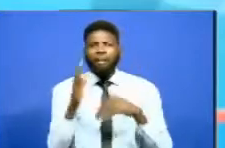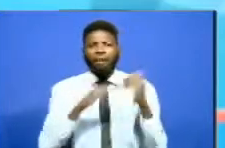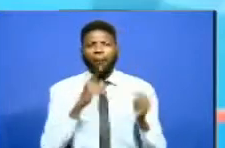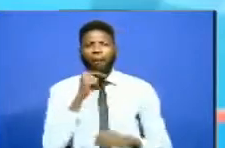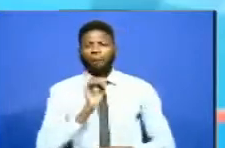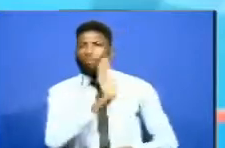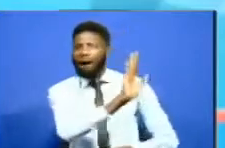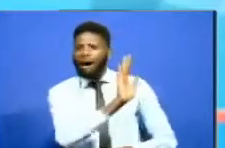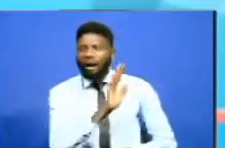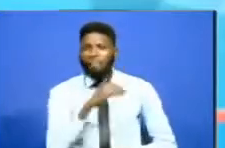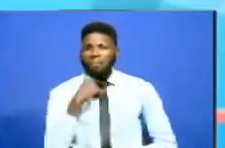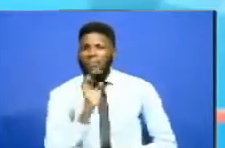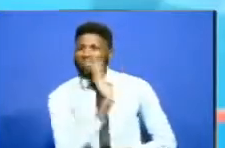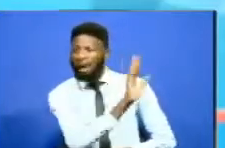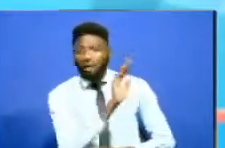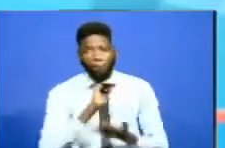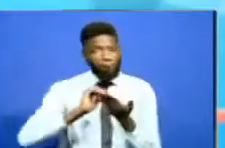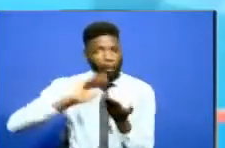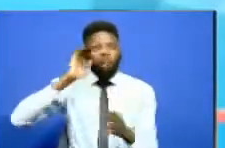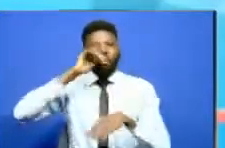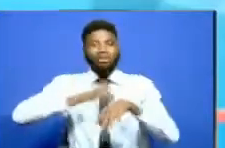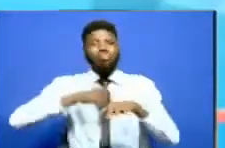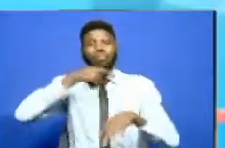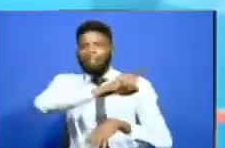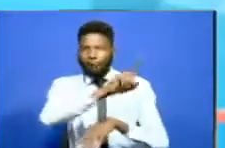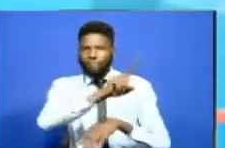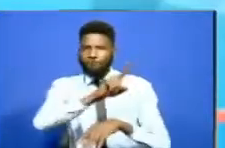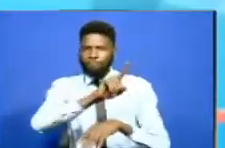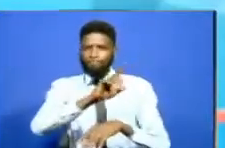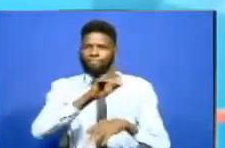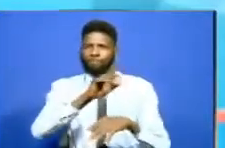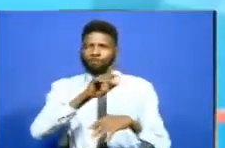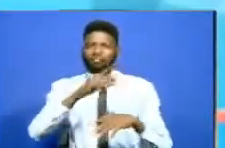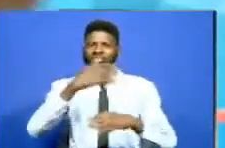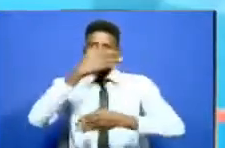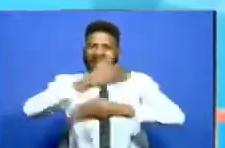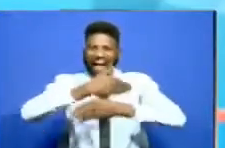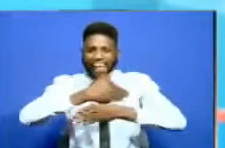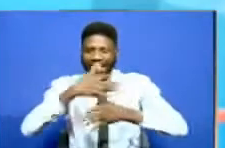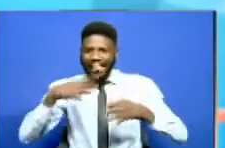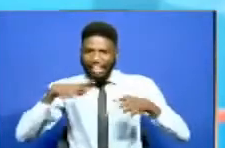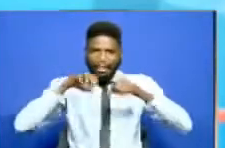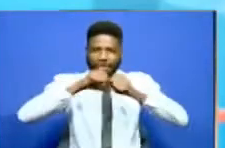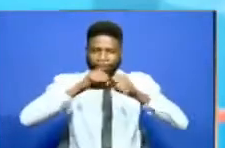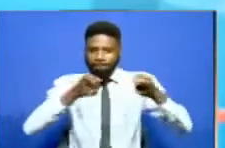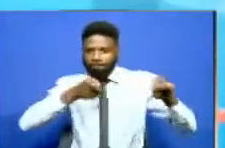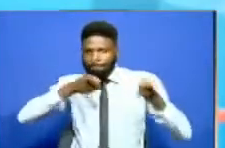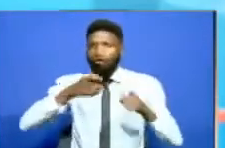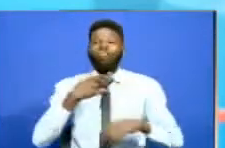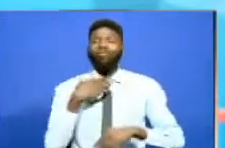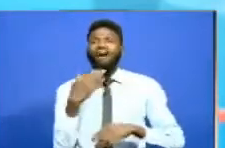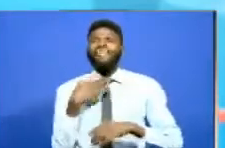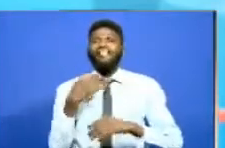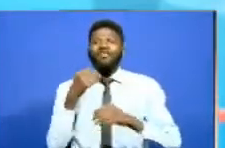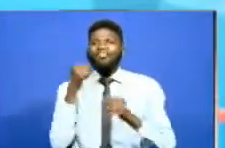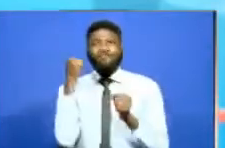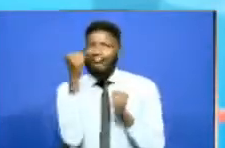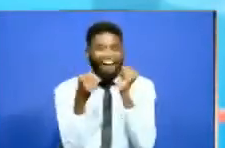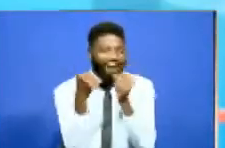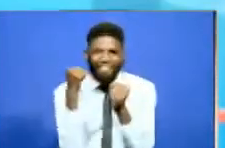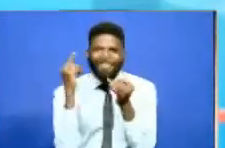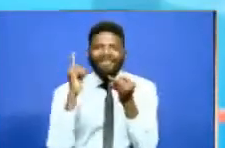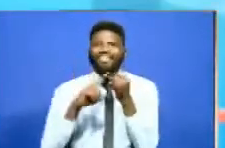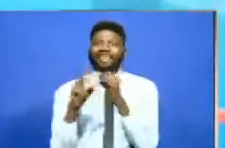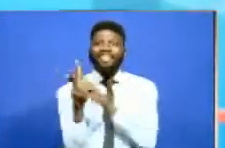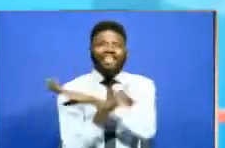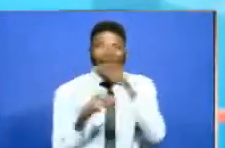Because the male, most of the time, they would be territorial in nature. They want to fight, they want to steal, they want to be seen to